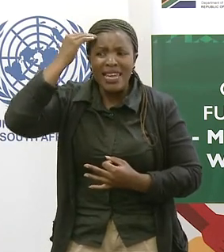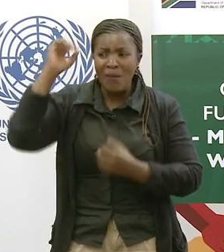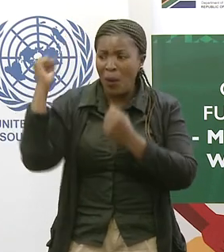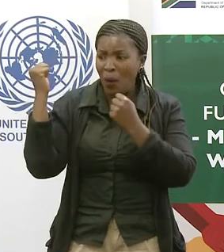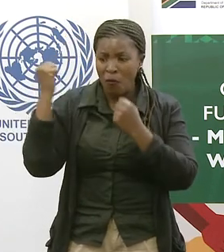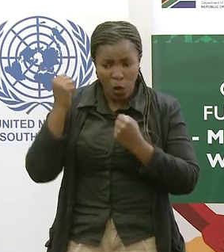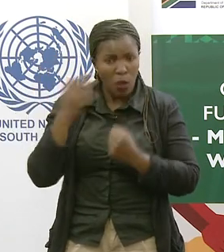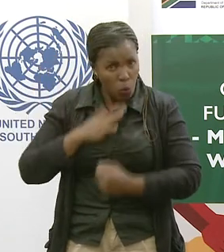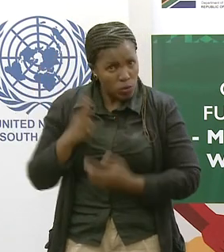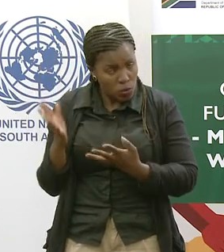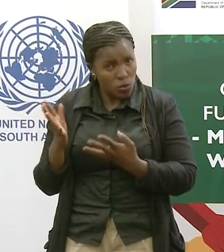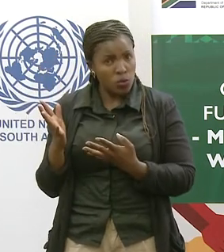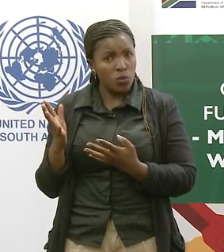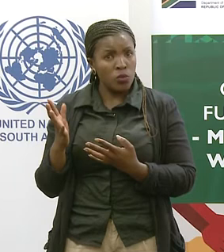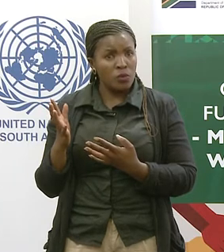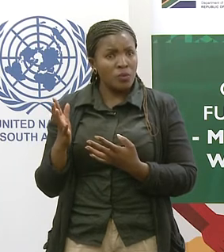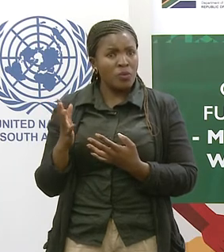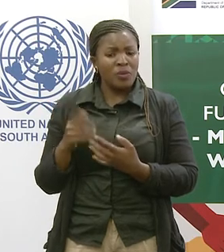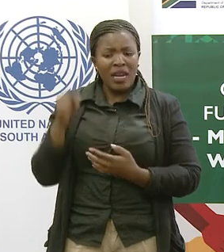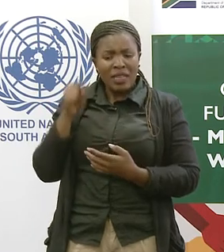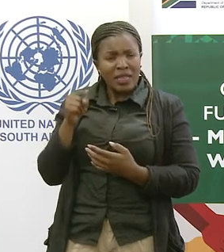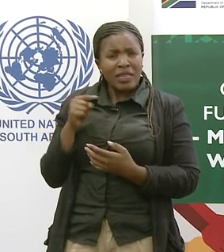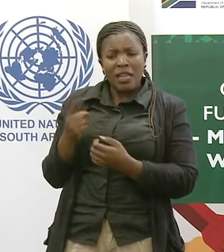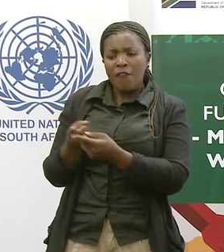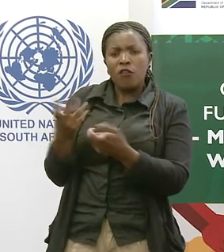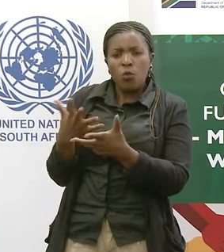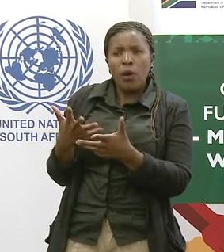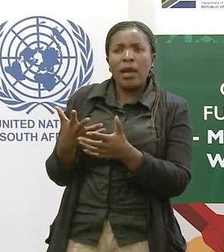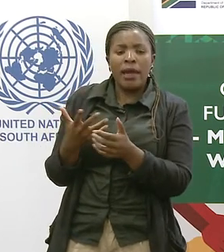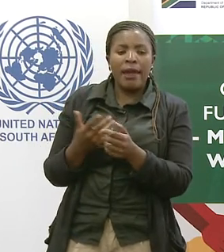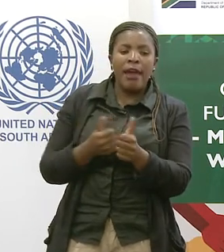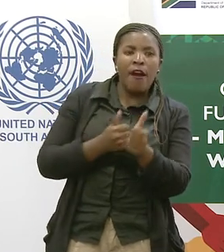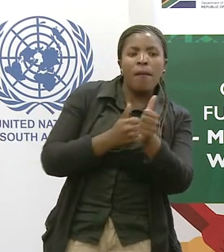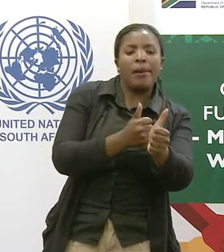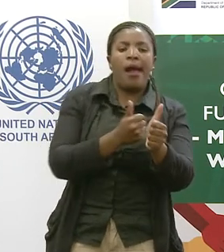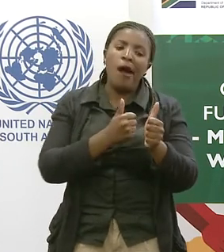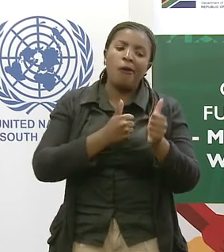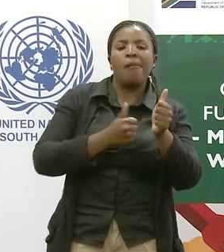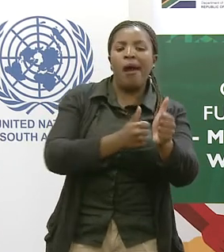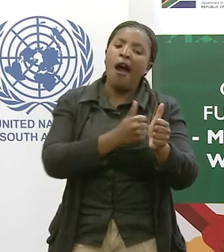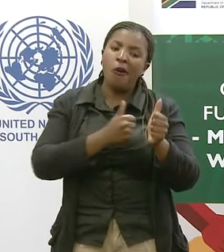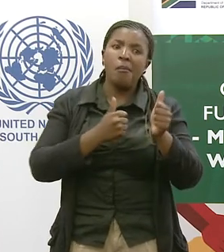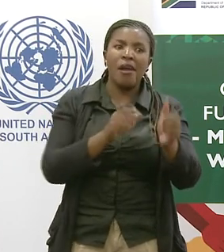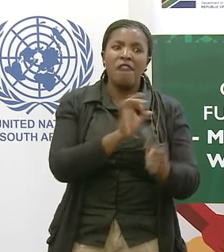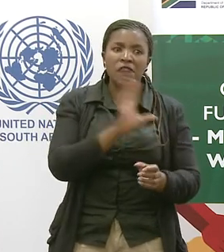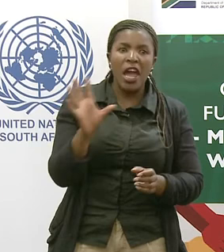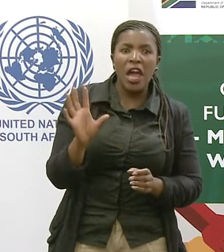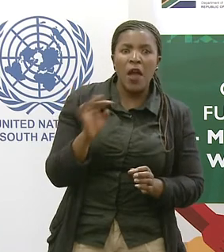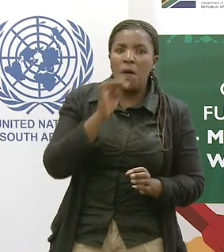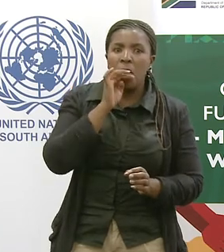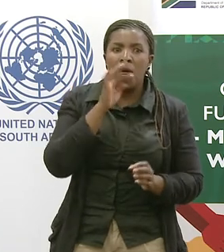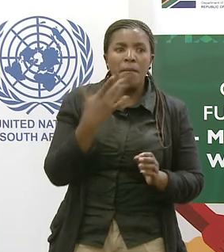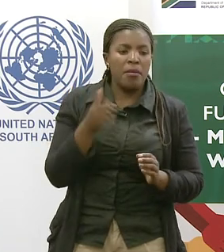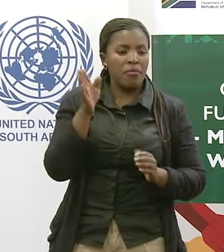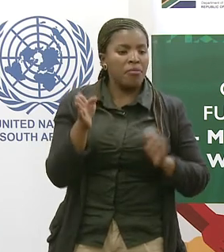come on the insistence of compliance. It's like moving from negative 10 to zero, where zero